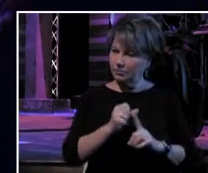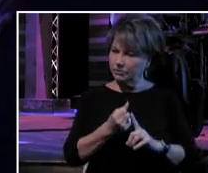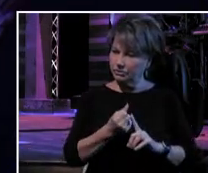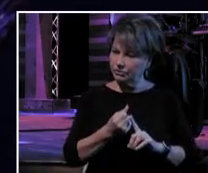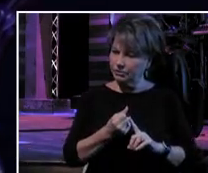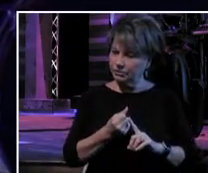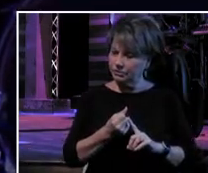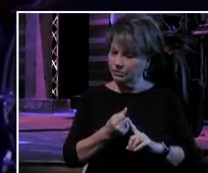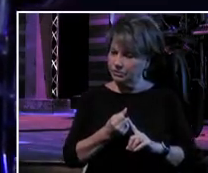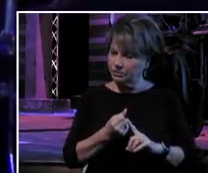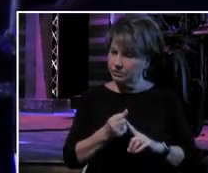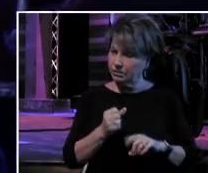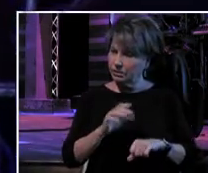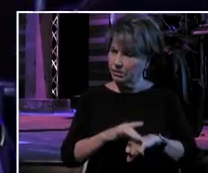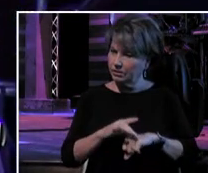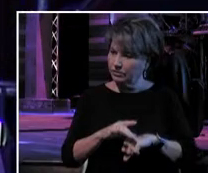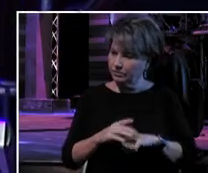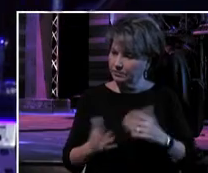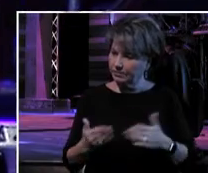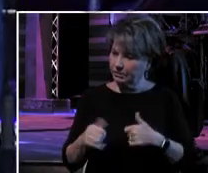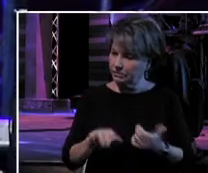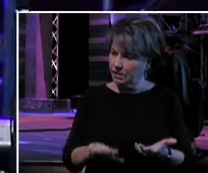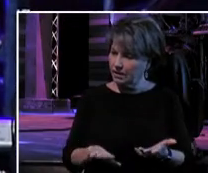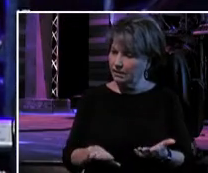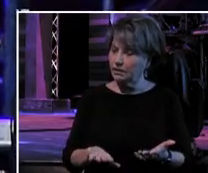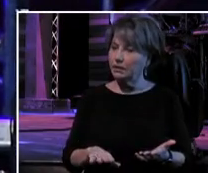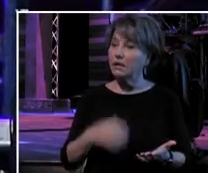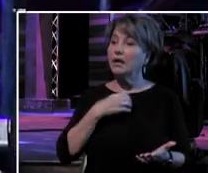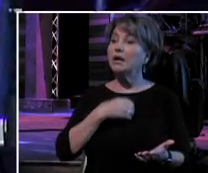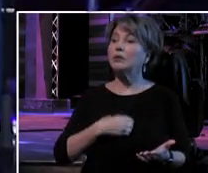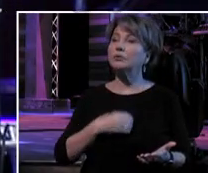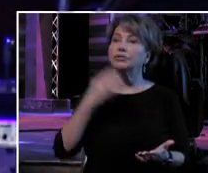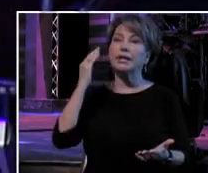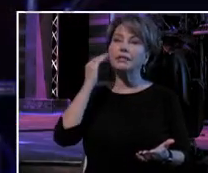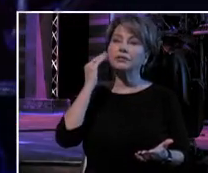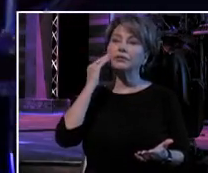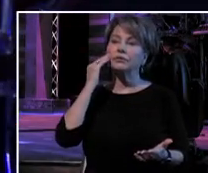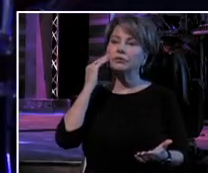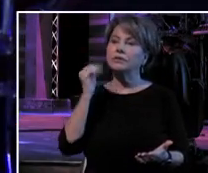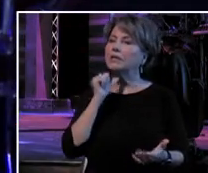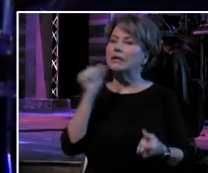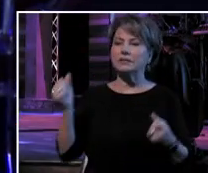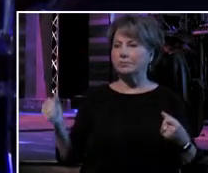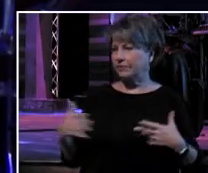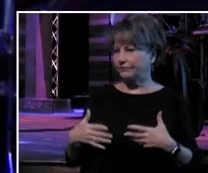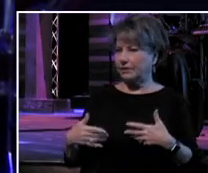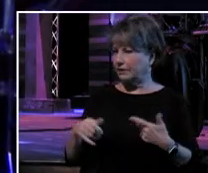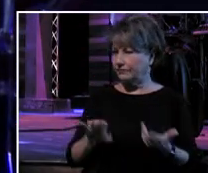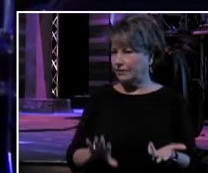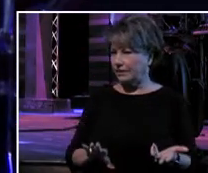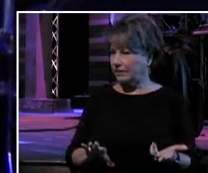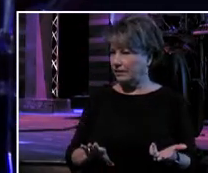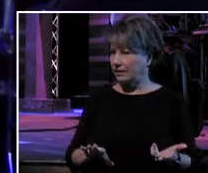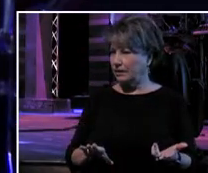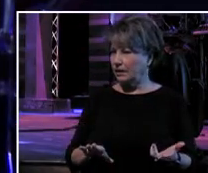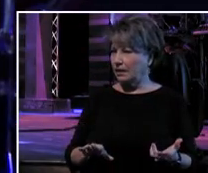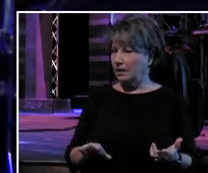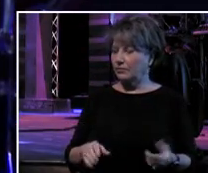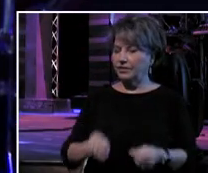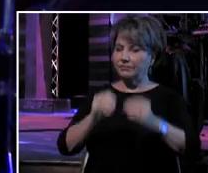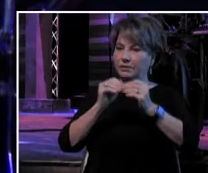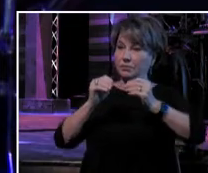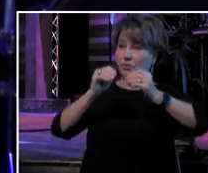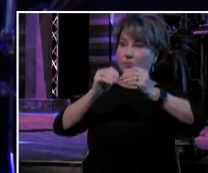I would say this: I wish I knew what I know now when I was in my 20s. I would have been far more courageous with my